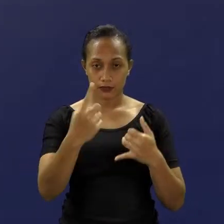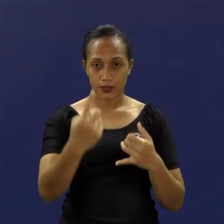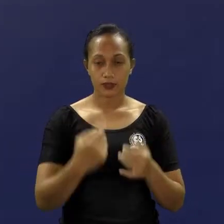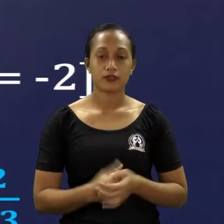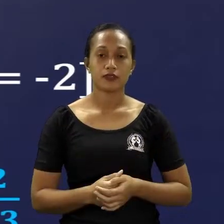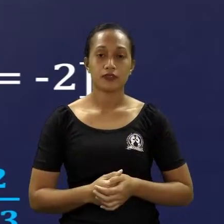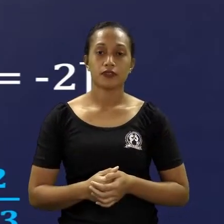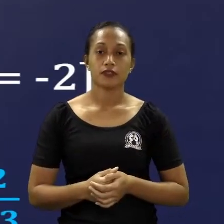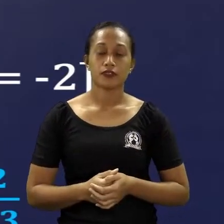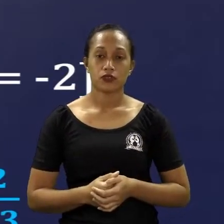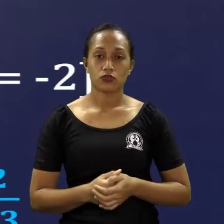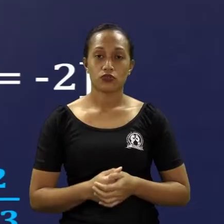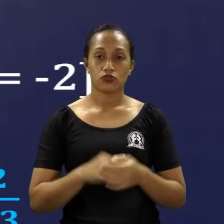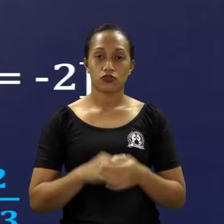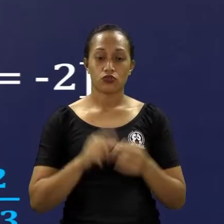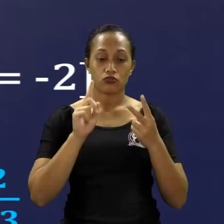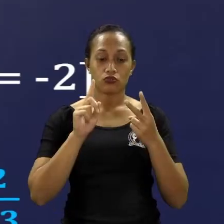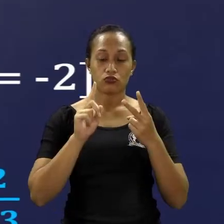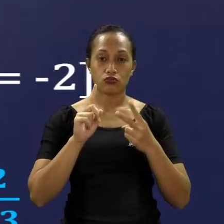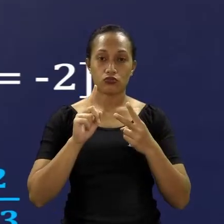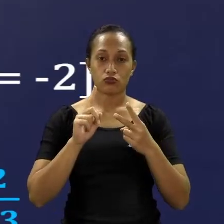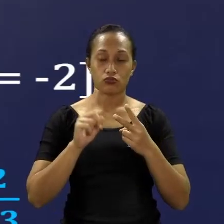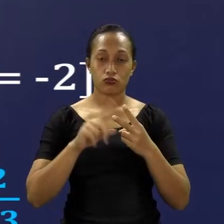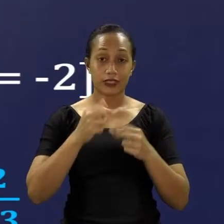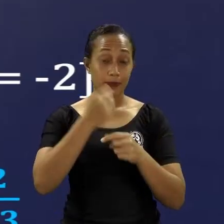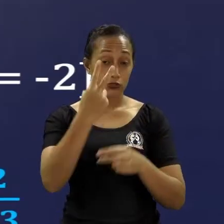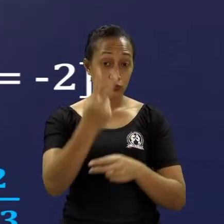lea. Whateiteinga lua.